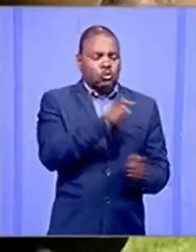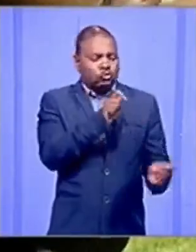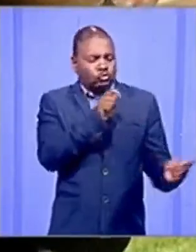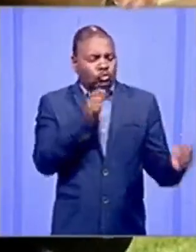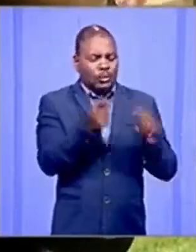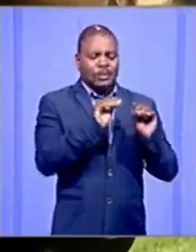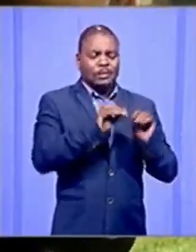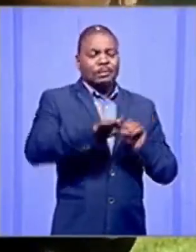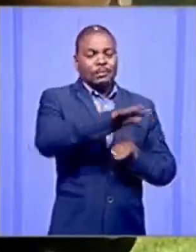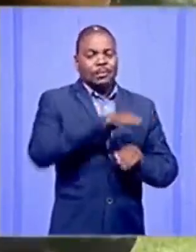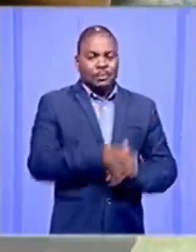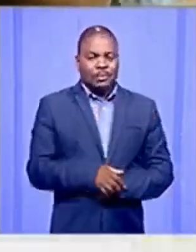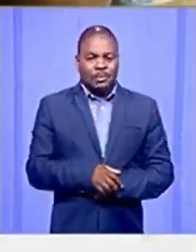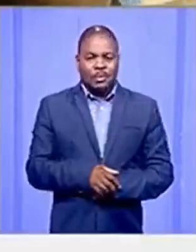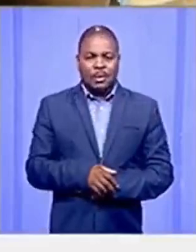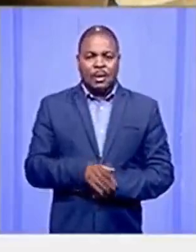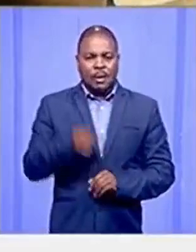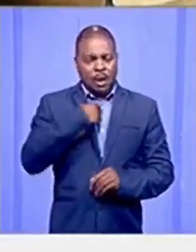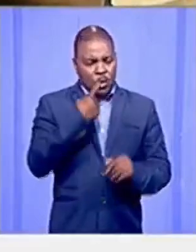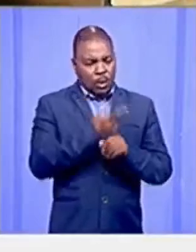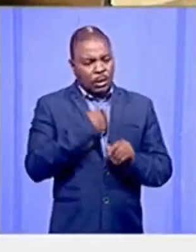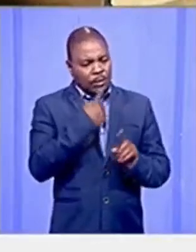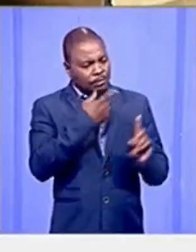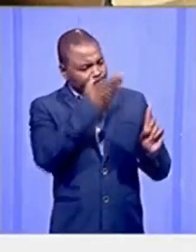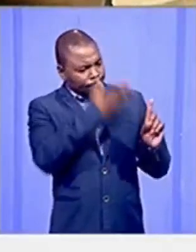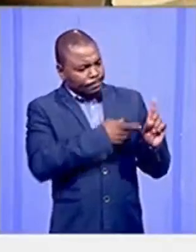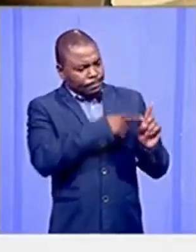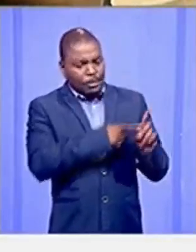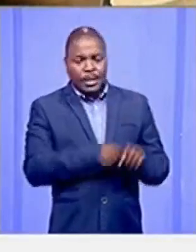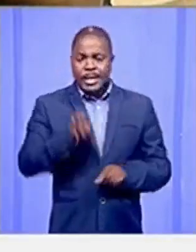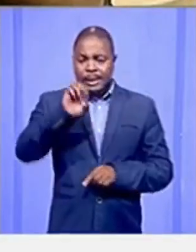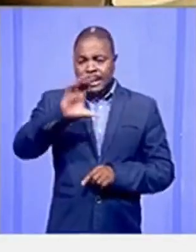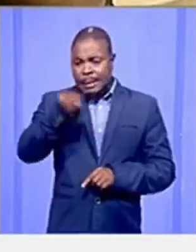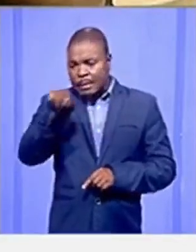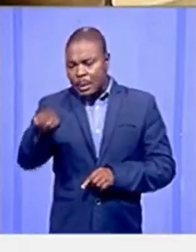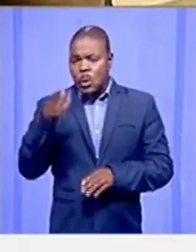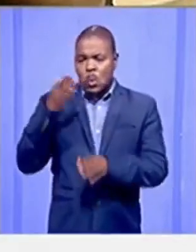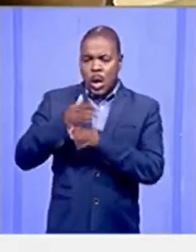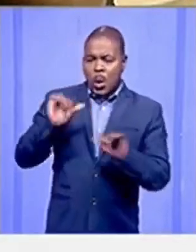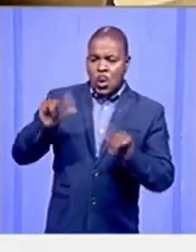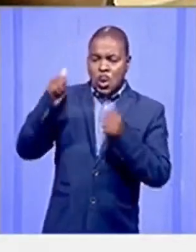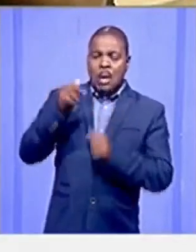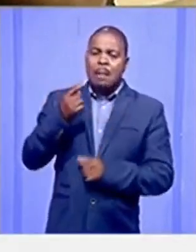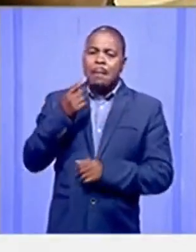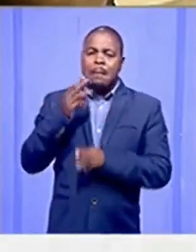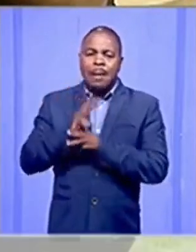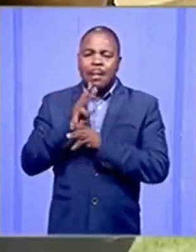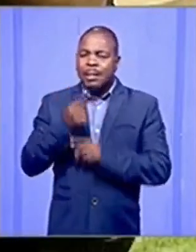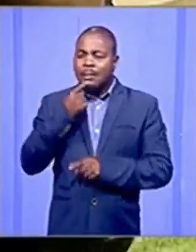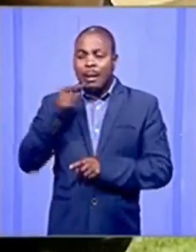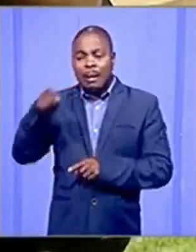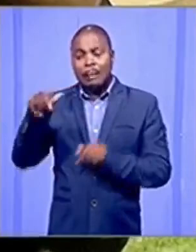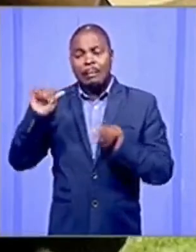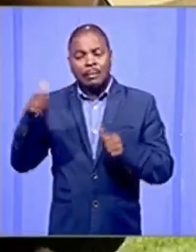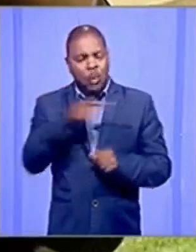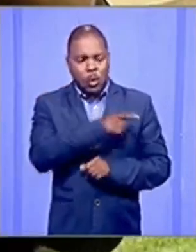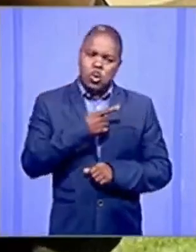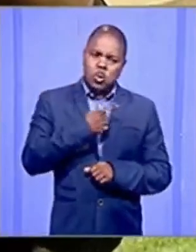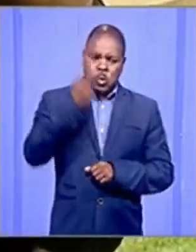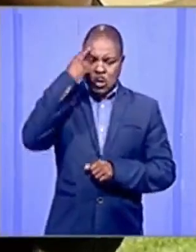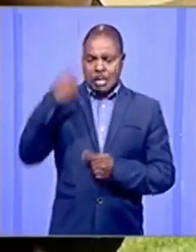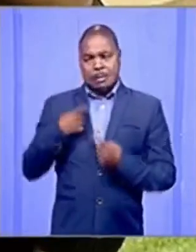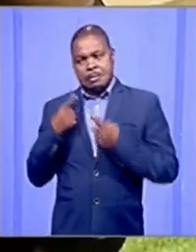you know, Eastern Cape is doing a very good project on mother tongue instruction. Tate will quickly run and learn and say, I am going to